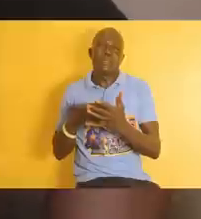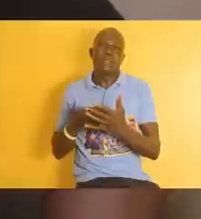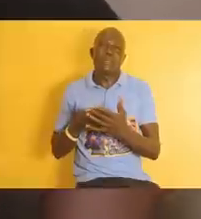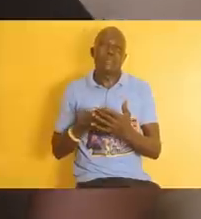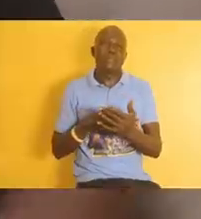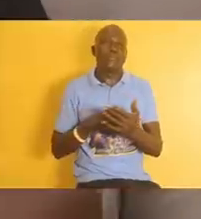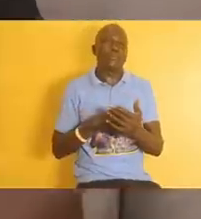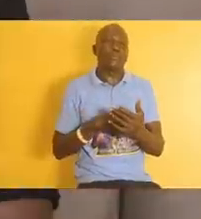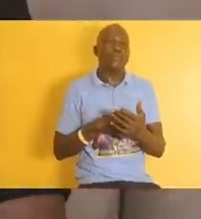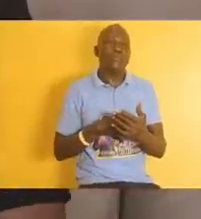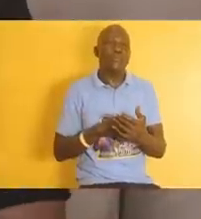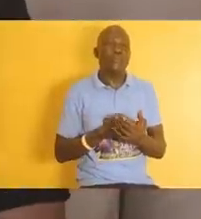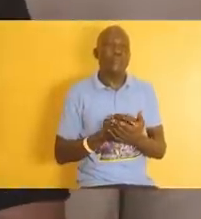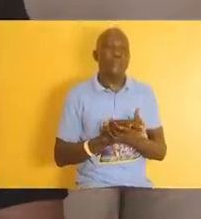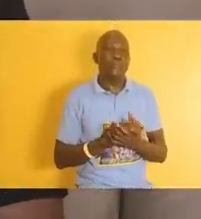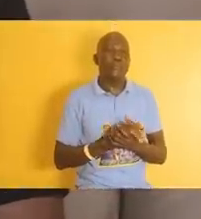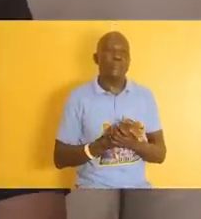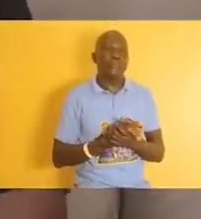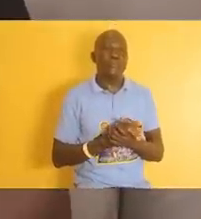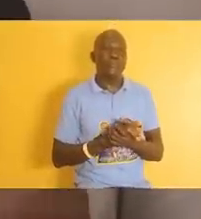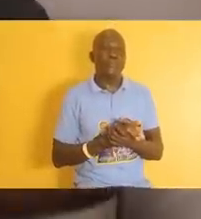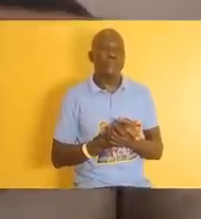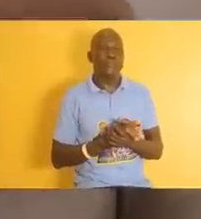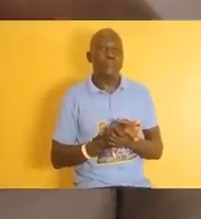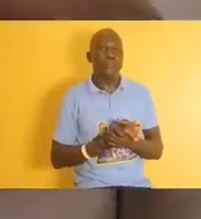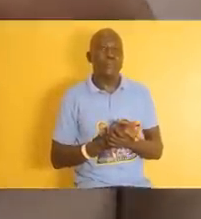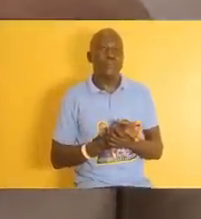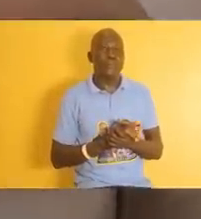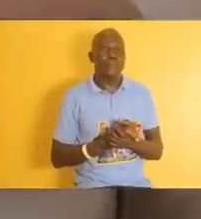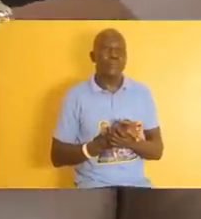damn it, don't pay. Mumba! I want what you need, what you're to Judah.